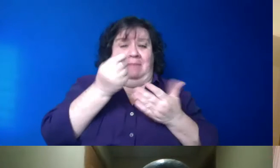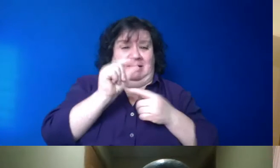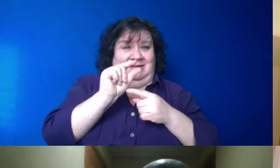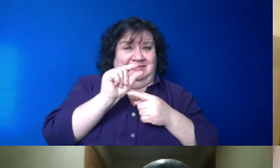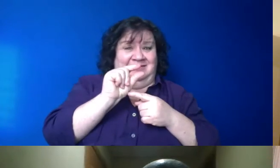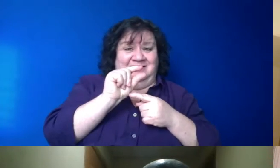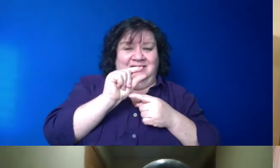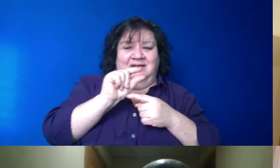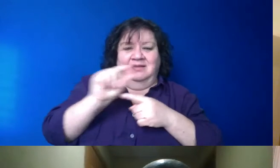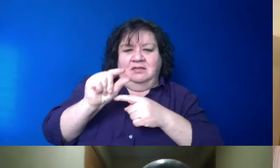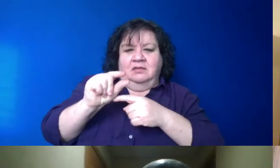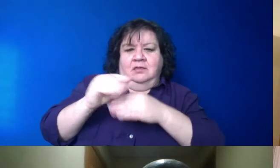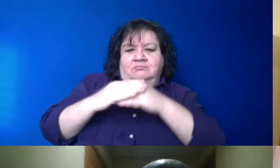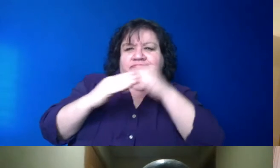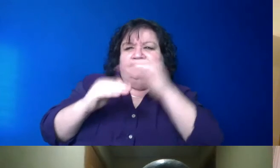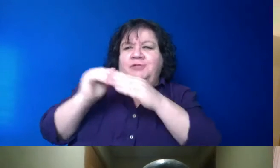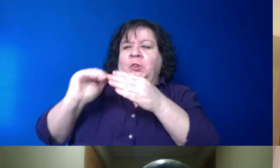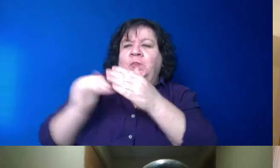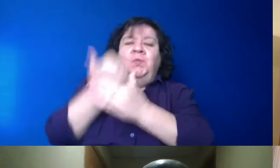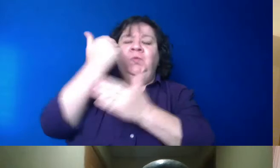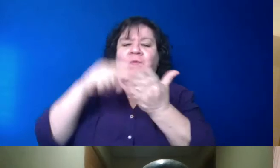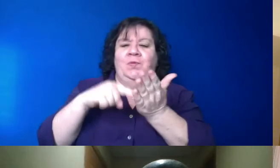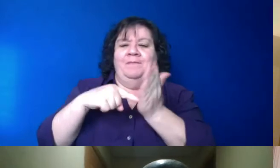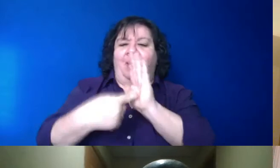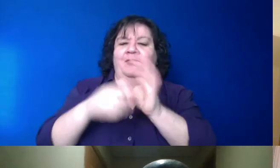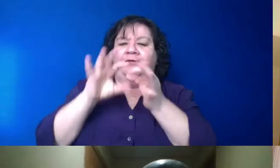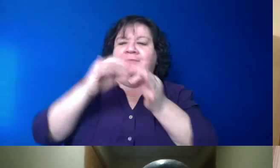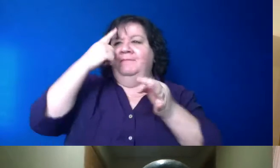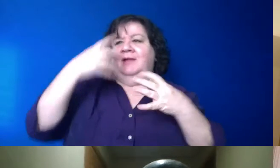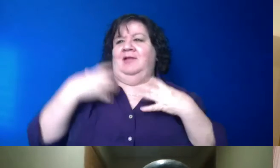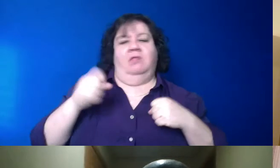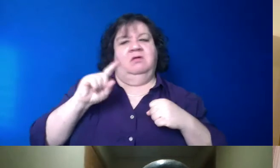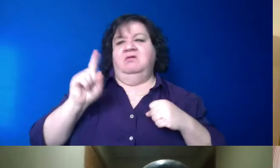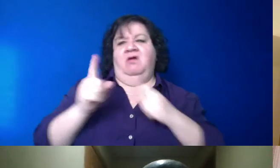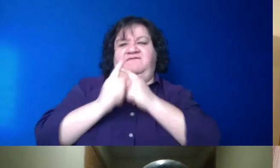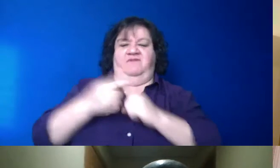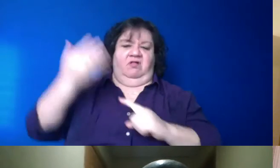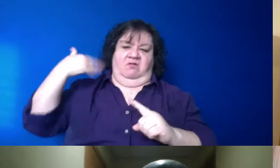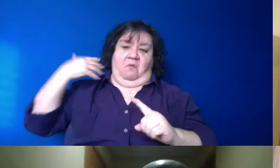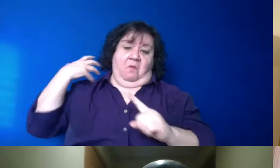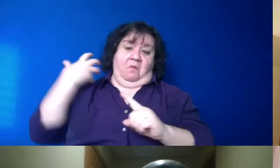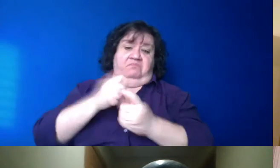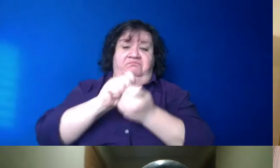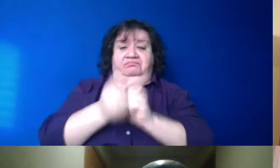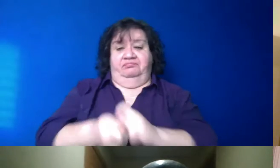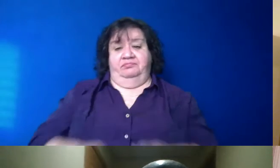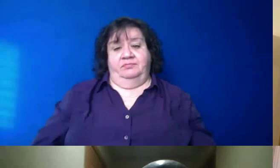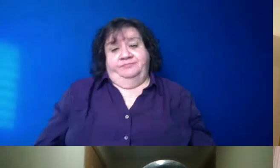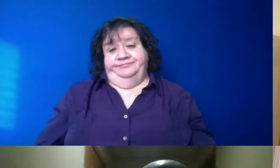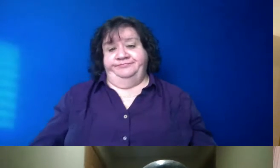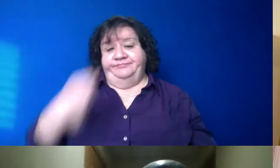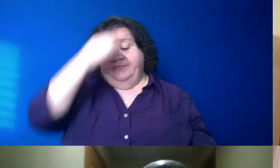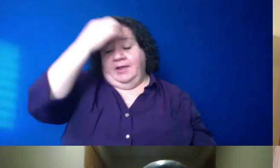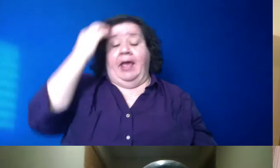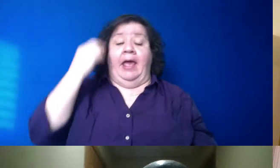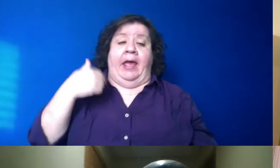regional courts internalize the CRPD and use it to transform its jurisprudence, that should